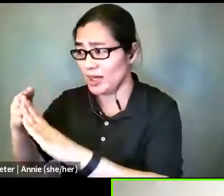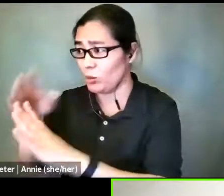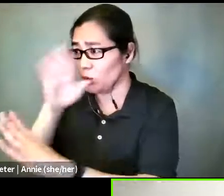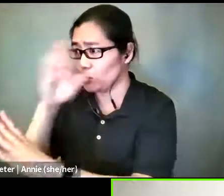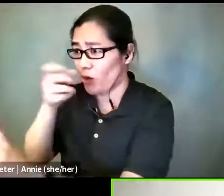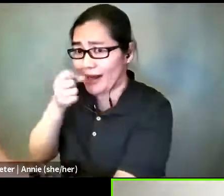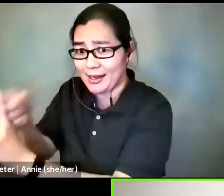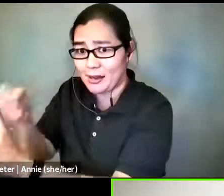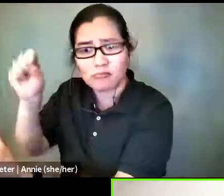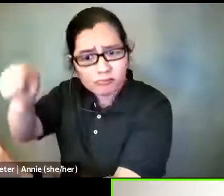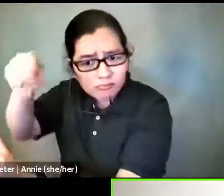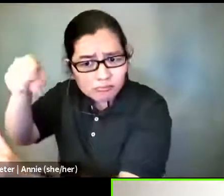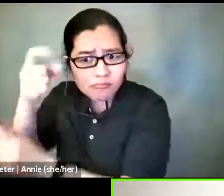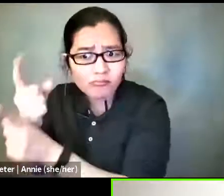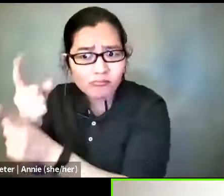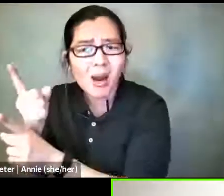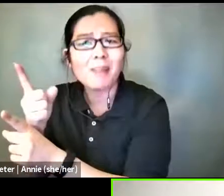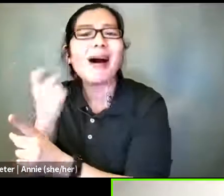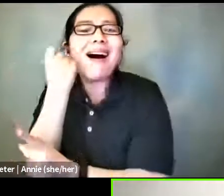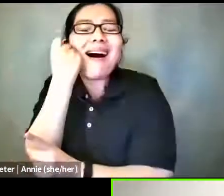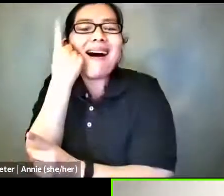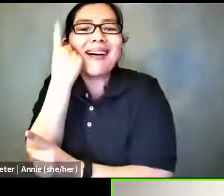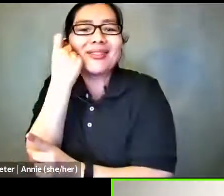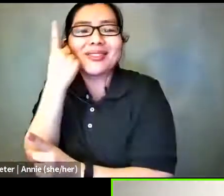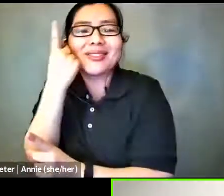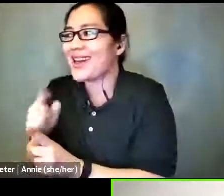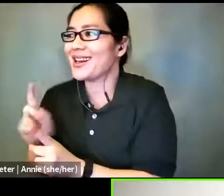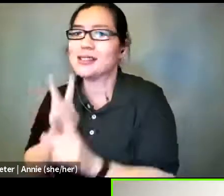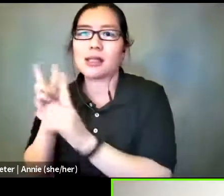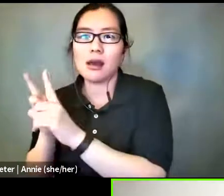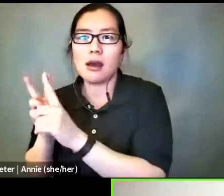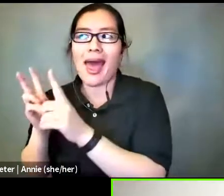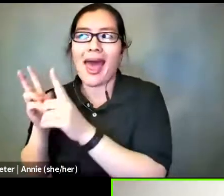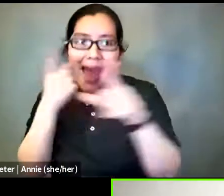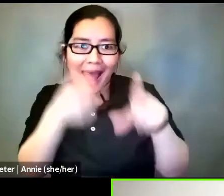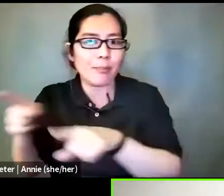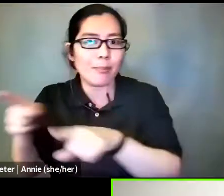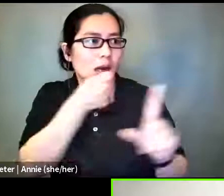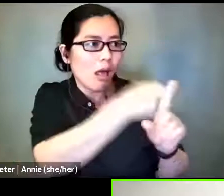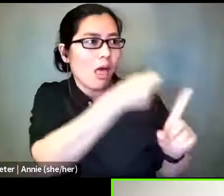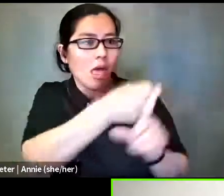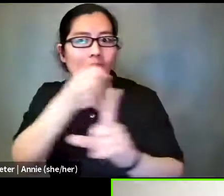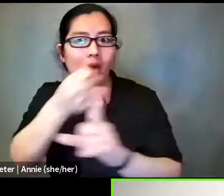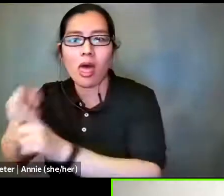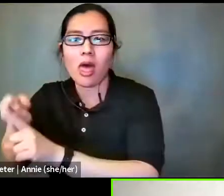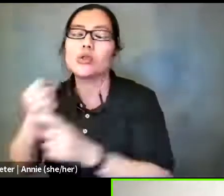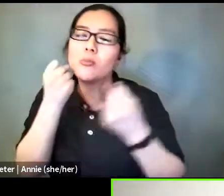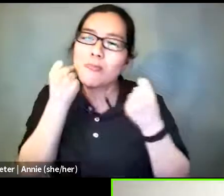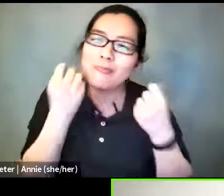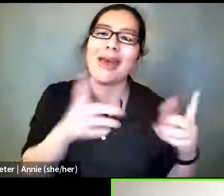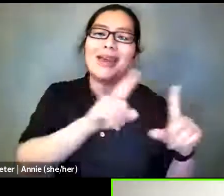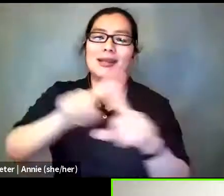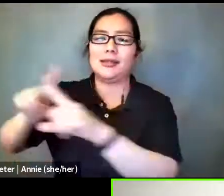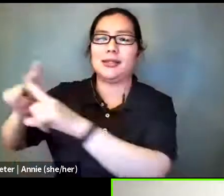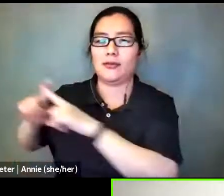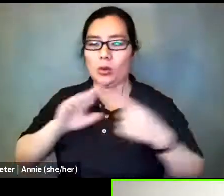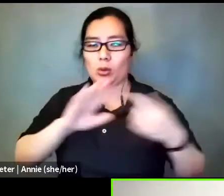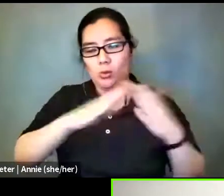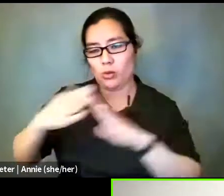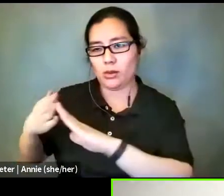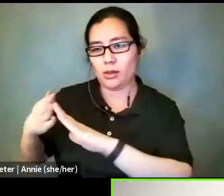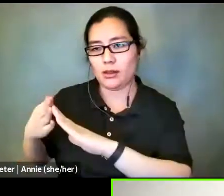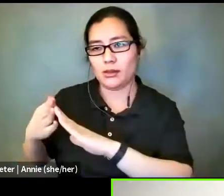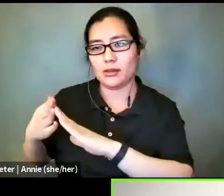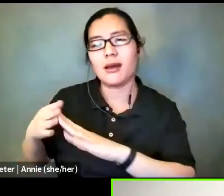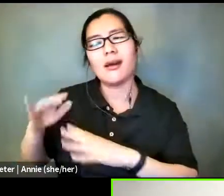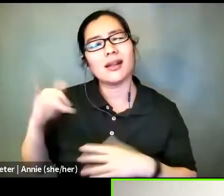happening to many communities. And I think it's a balance that a lot of us struggle with, which